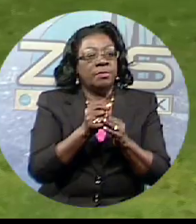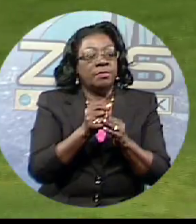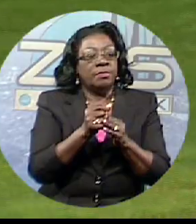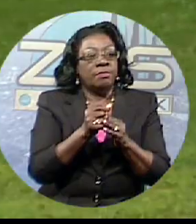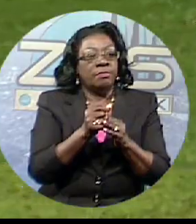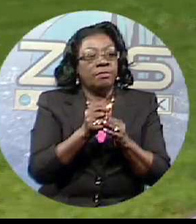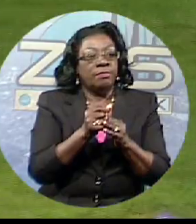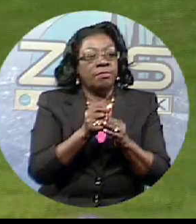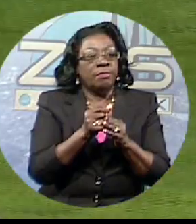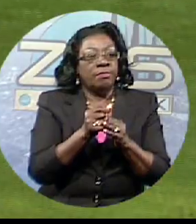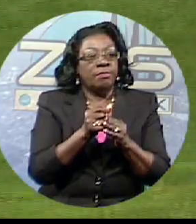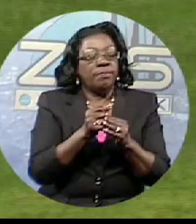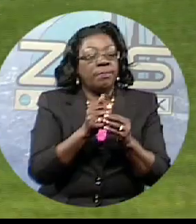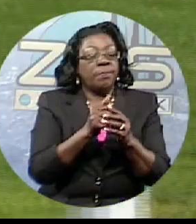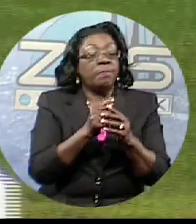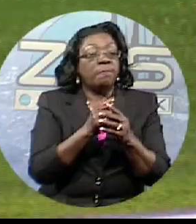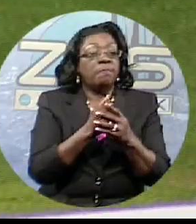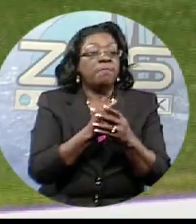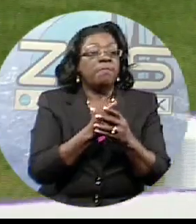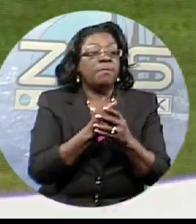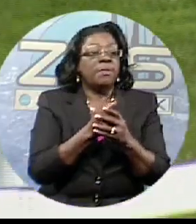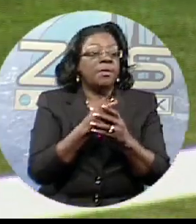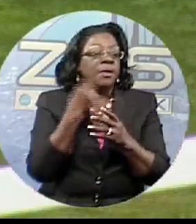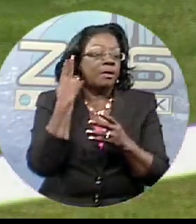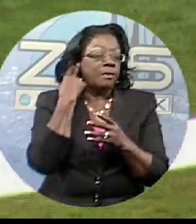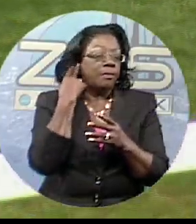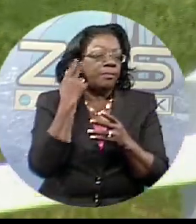tournament in. And despite the weather, the course stayed true to form.